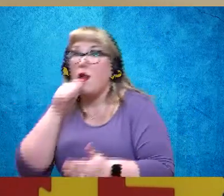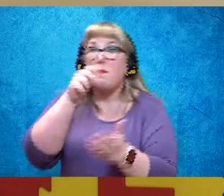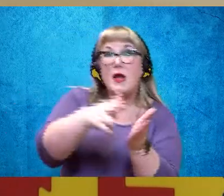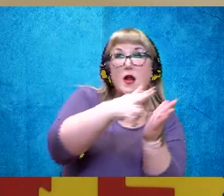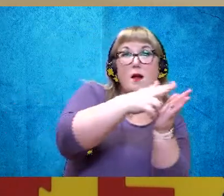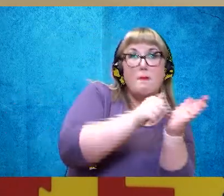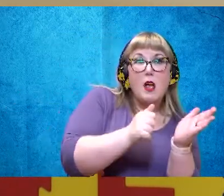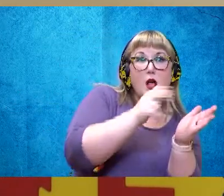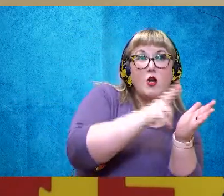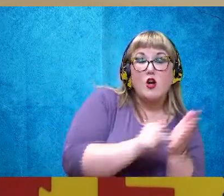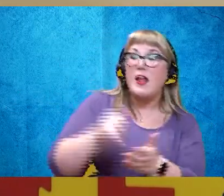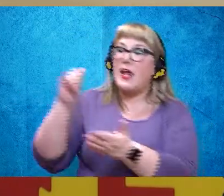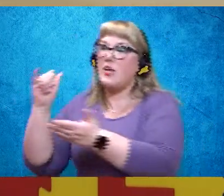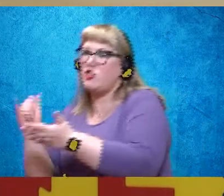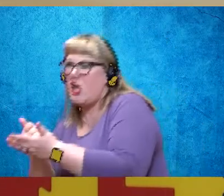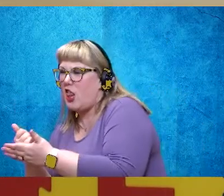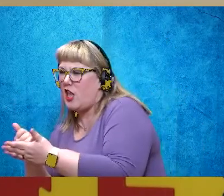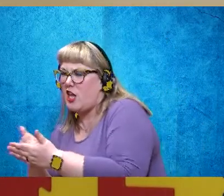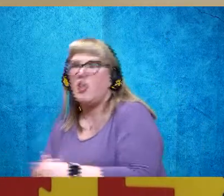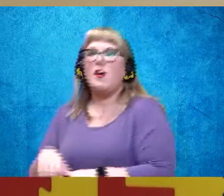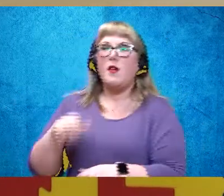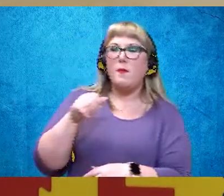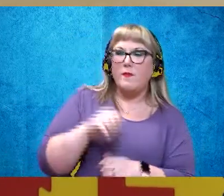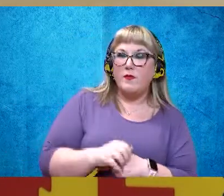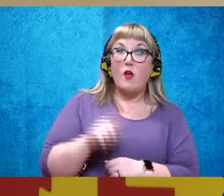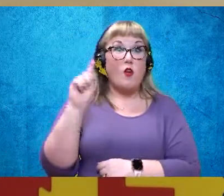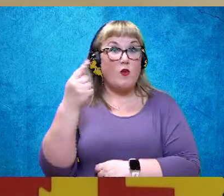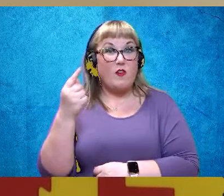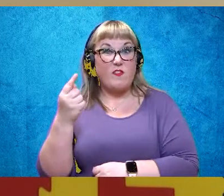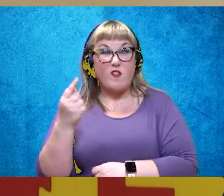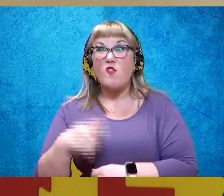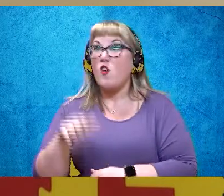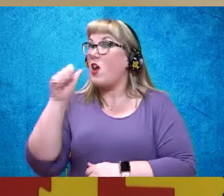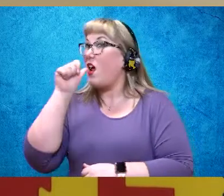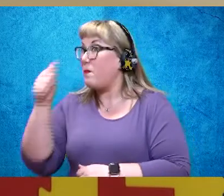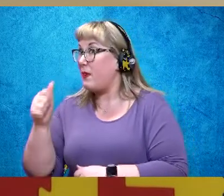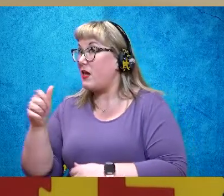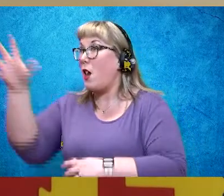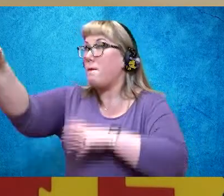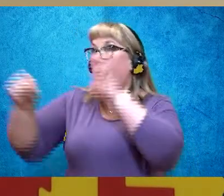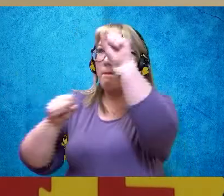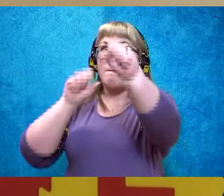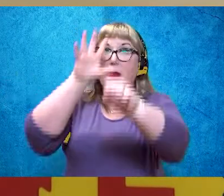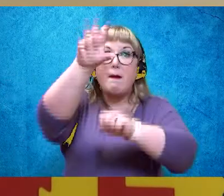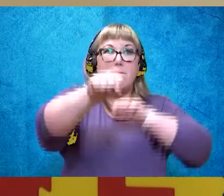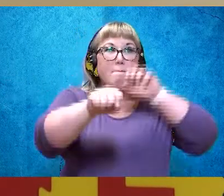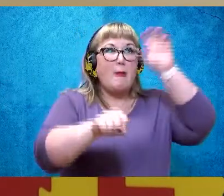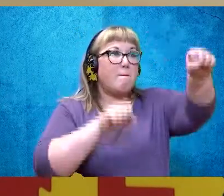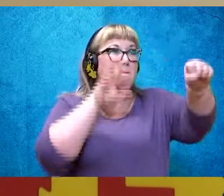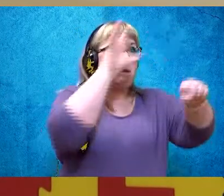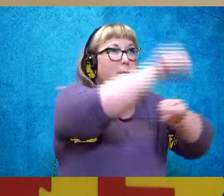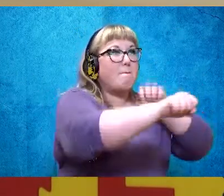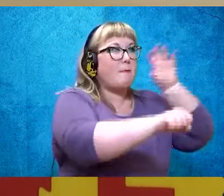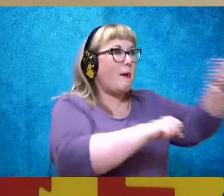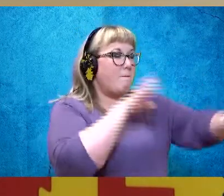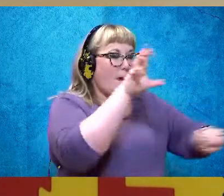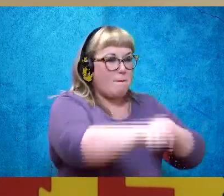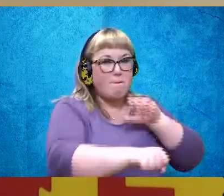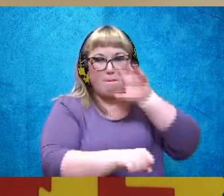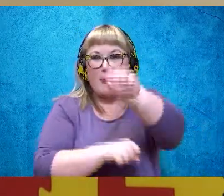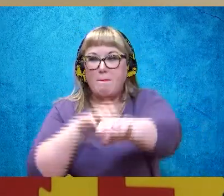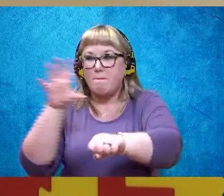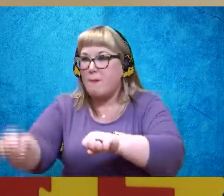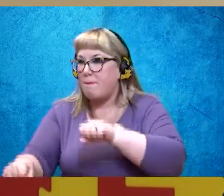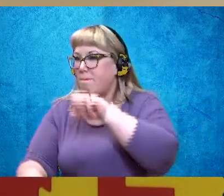Peanut, peanut butter, jelly. First, we take the peanuts and we pick them, we pick them, we pick them, pick them, pick